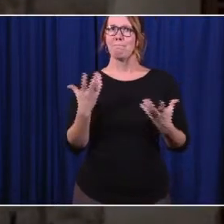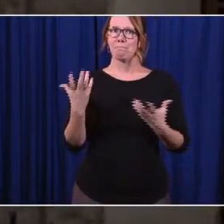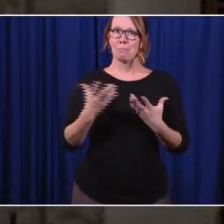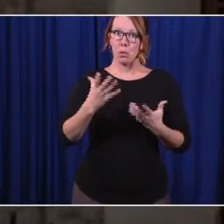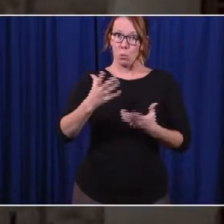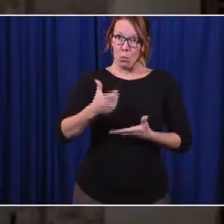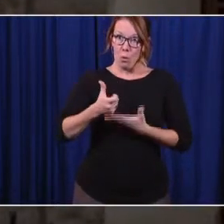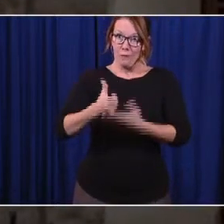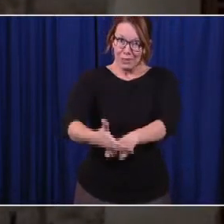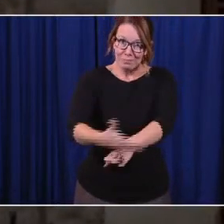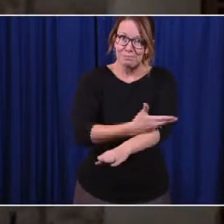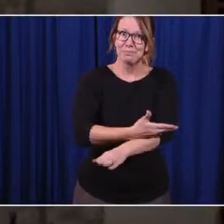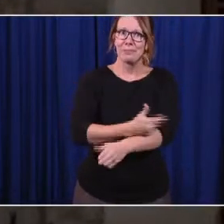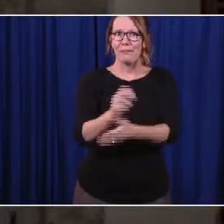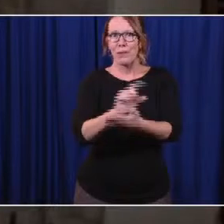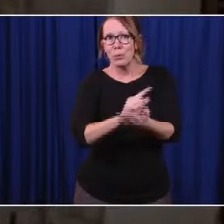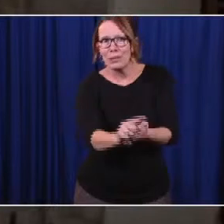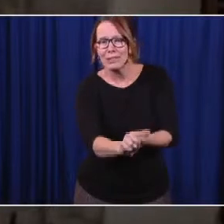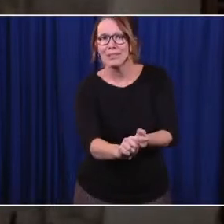weeks.